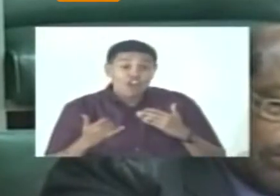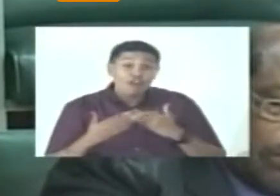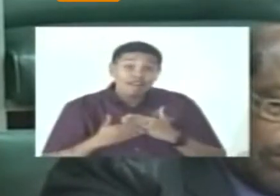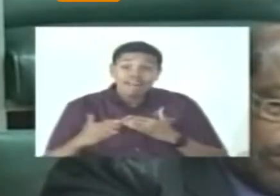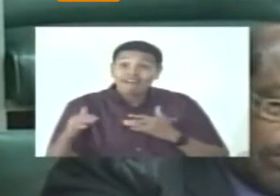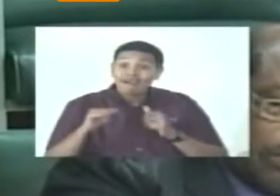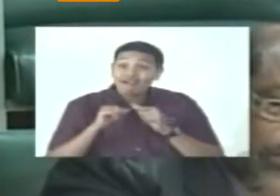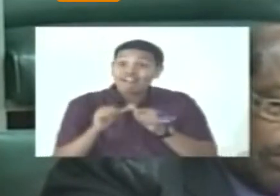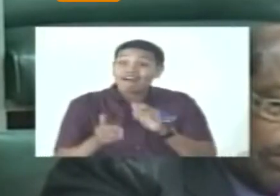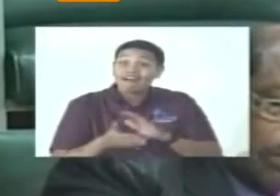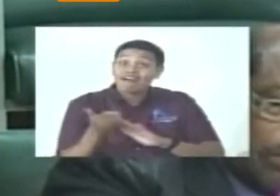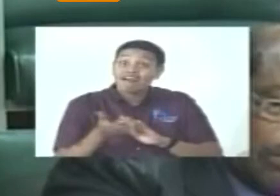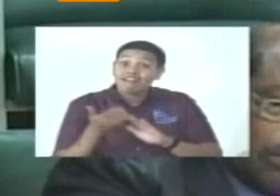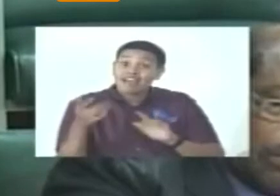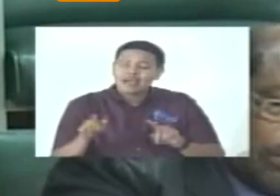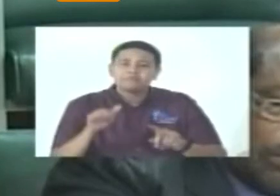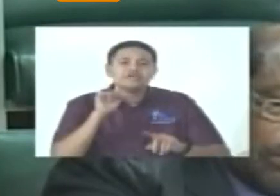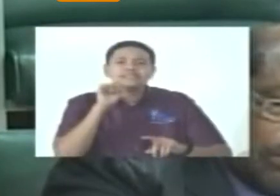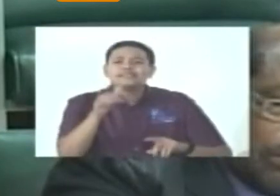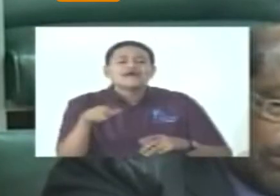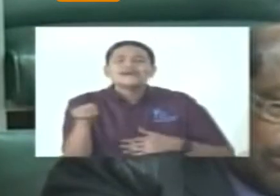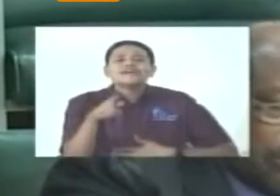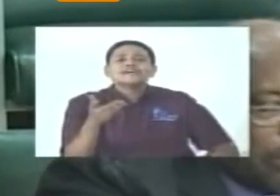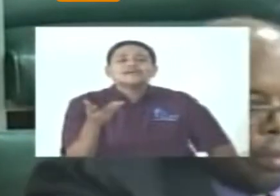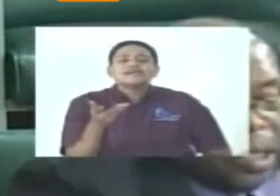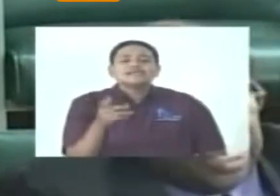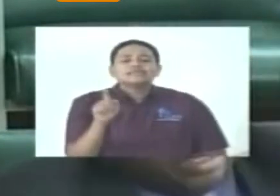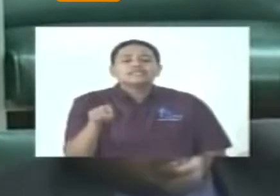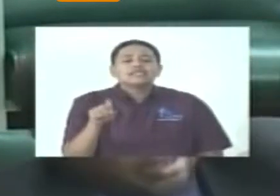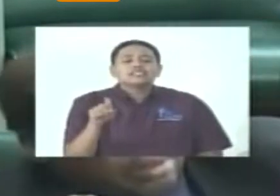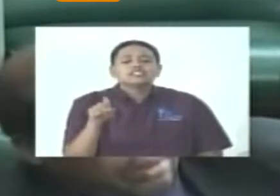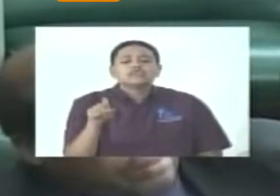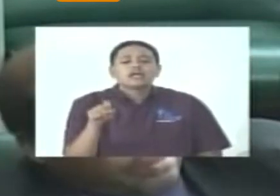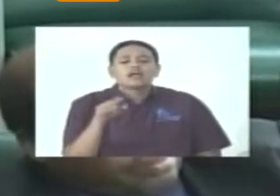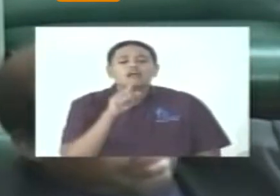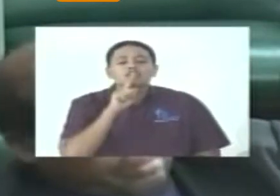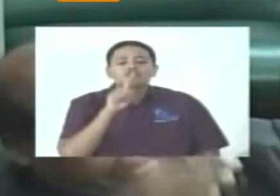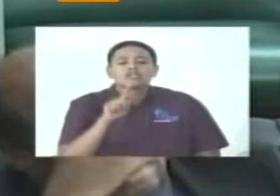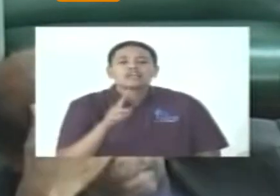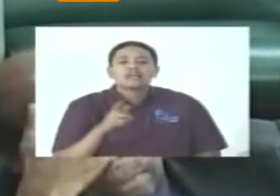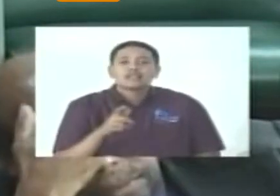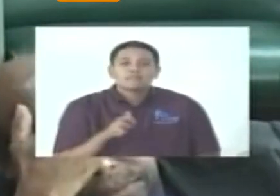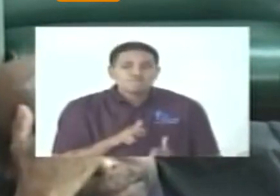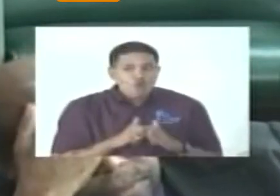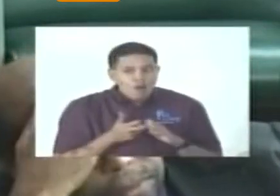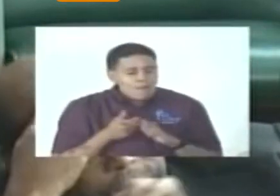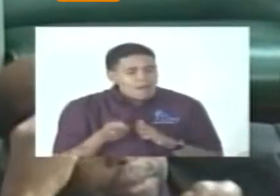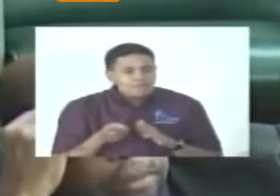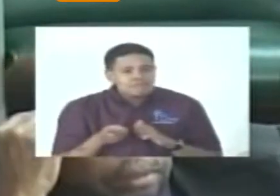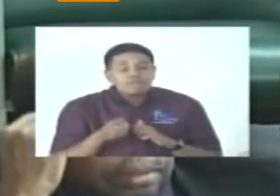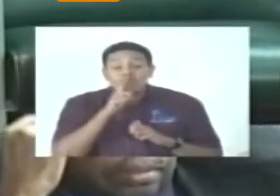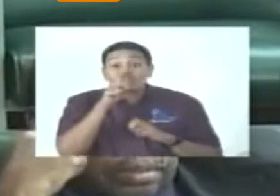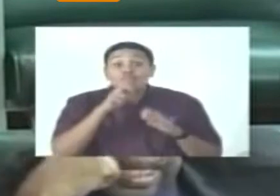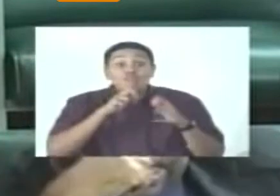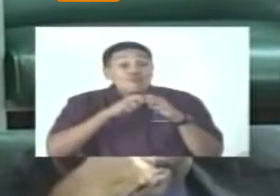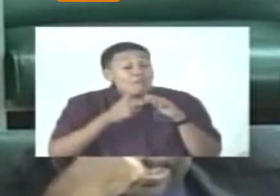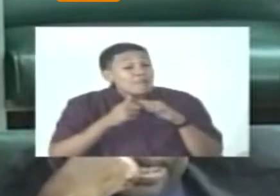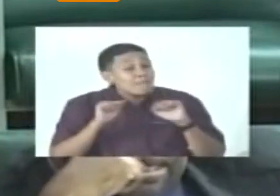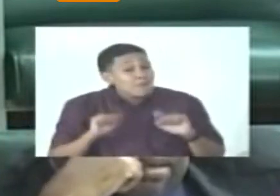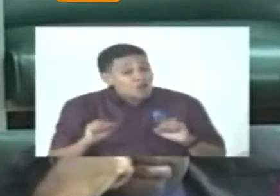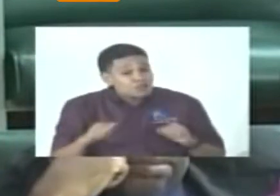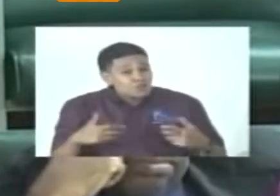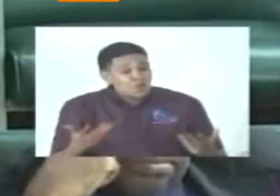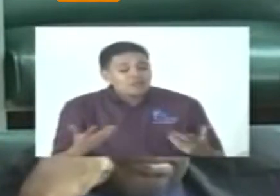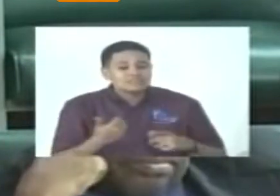eternity. That is not necessarily the source of the problem. The source of the problem can